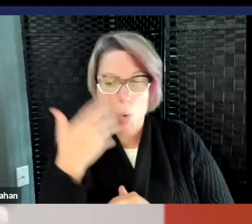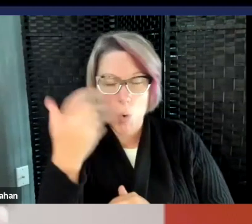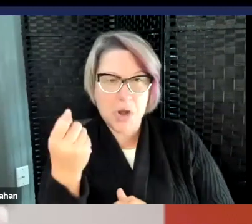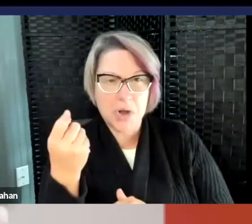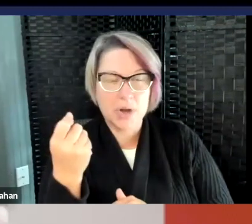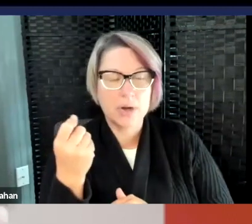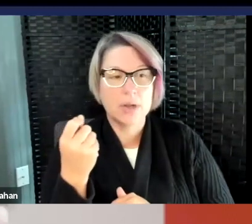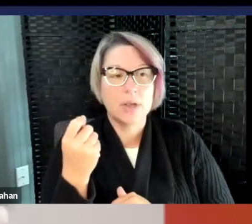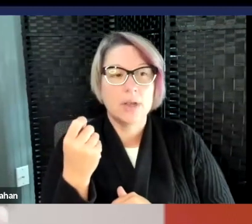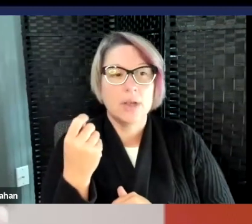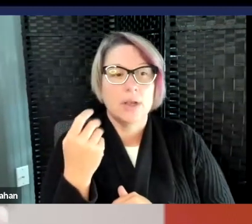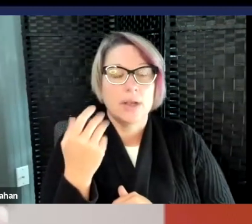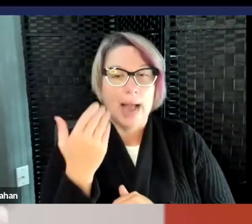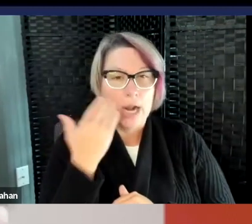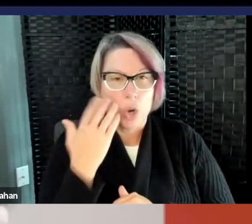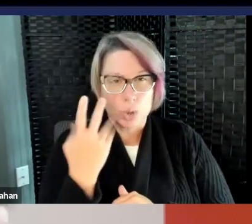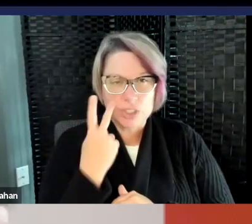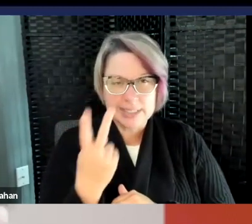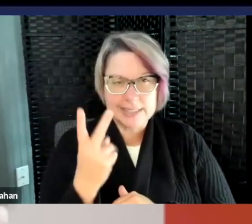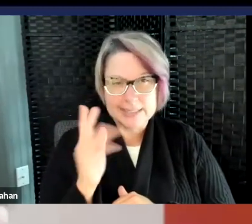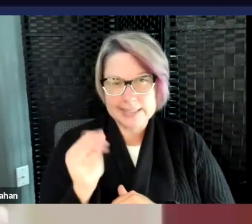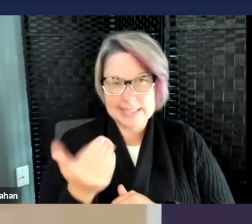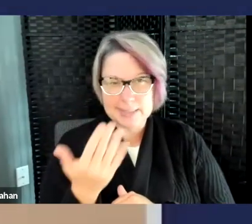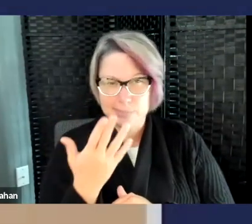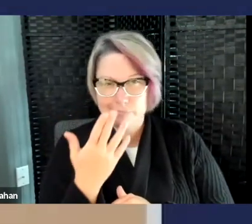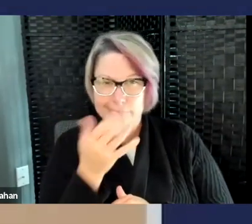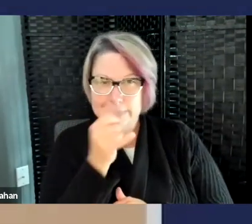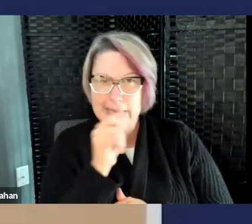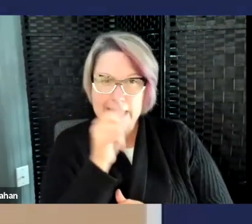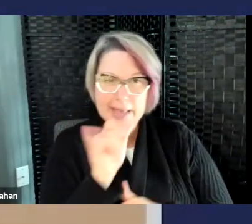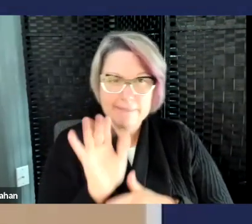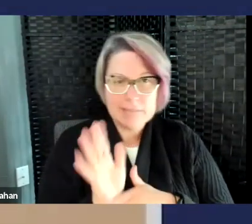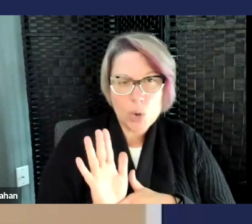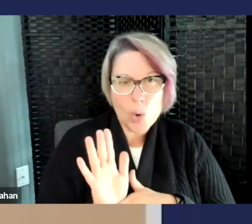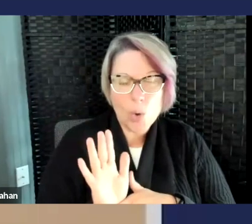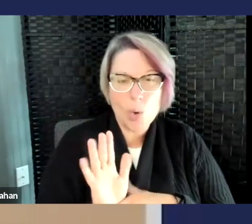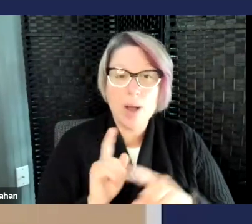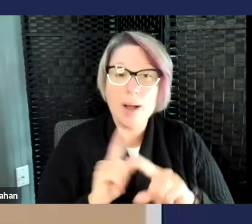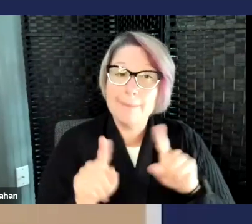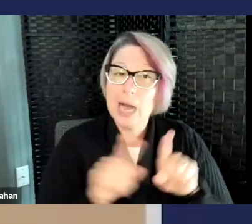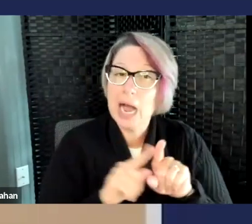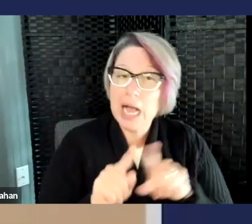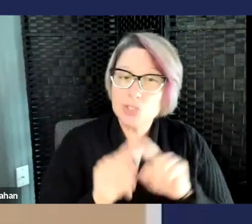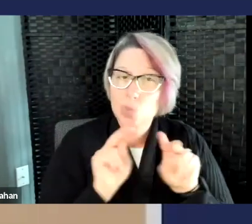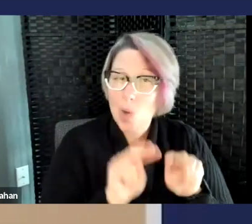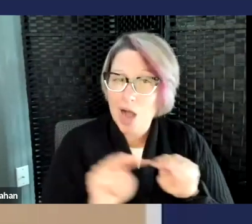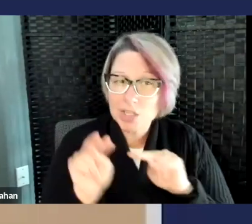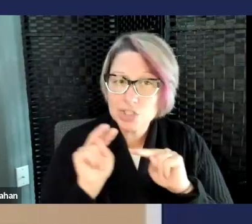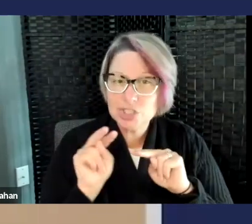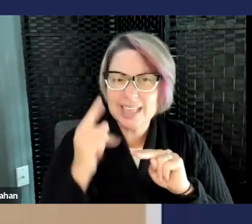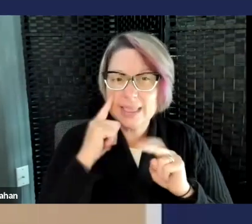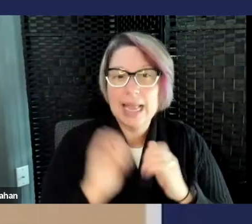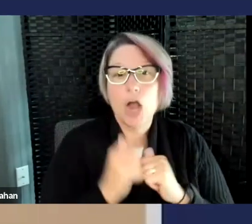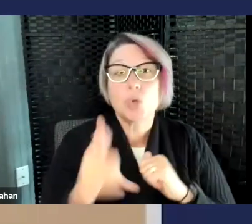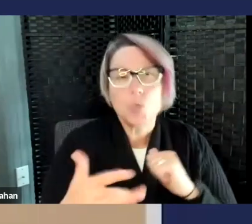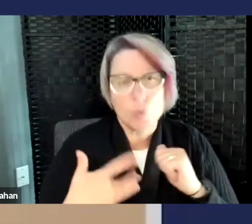And I know, right, you're seeing this and it seems like it's sort of like a silly video. And so really, as you're watching, think about how you would feel in